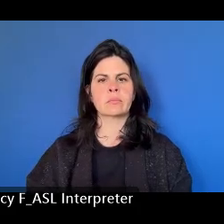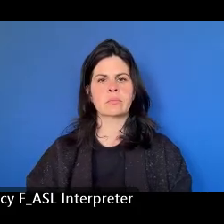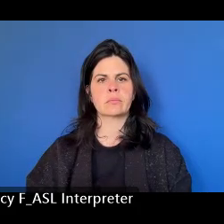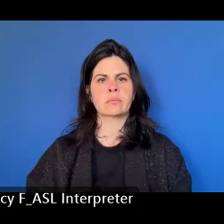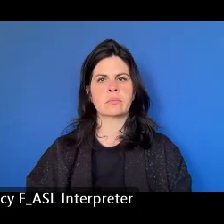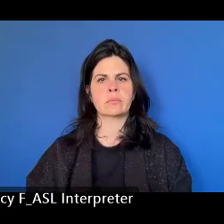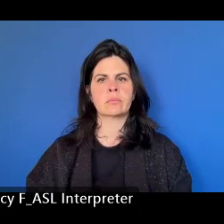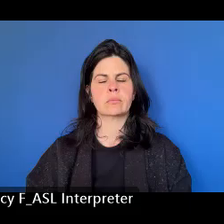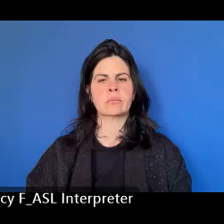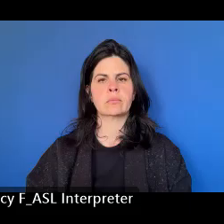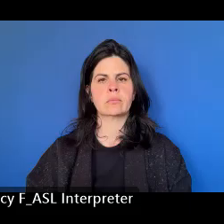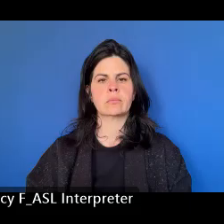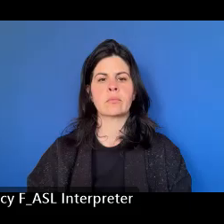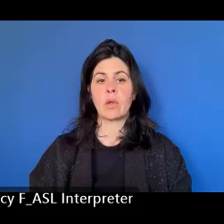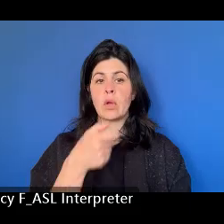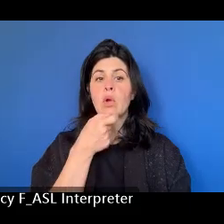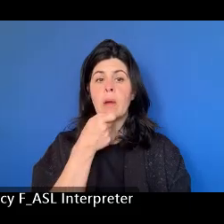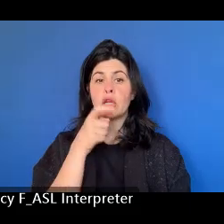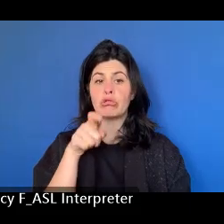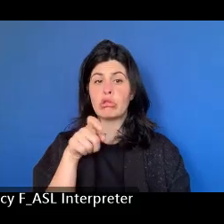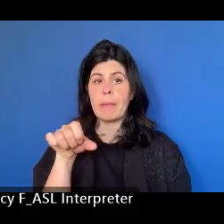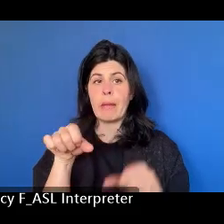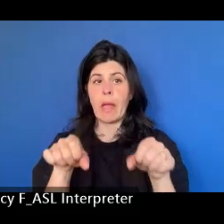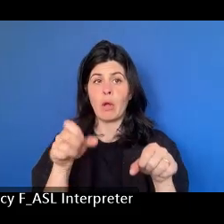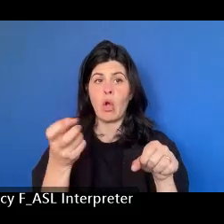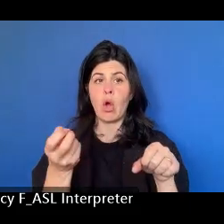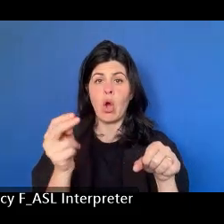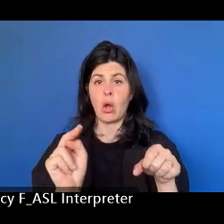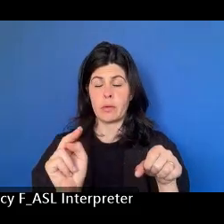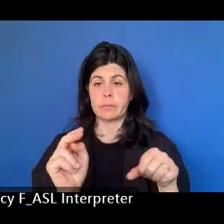So your mic is enabled, Peg, on our side.